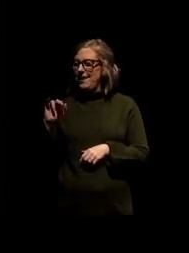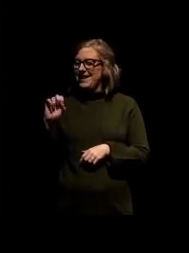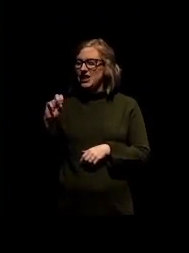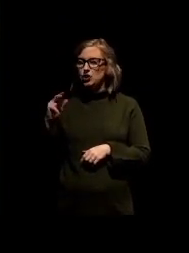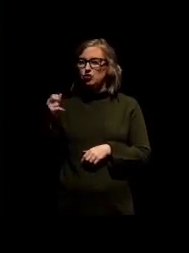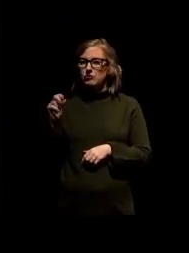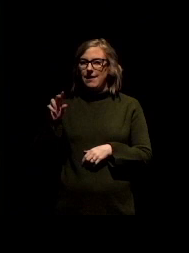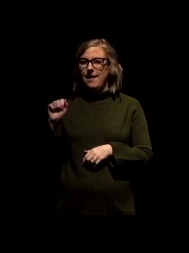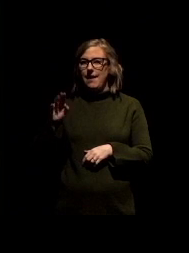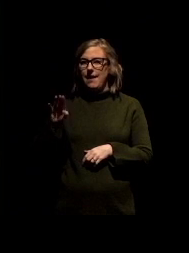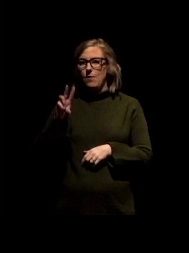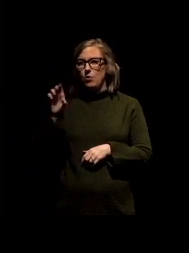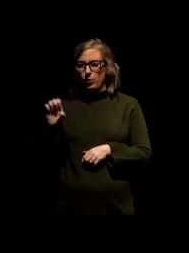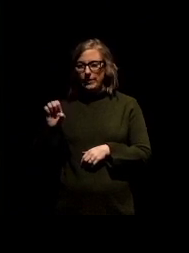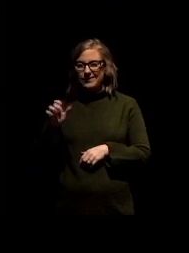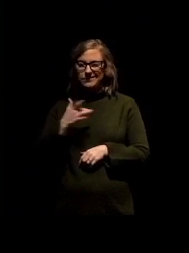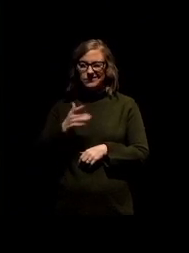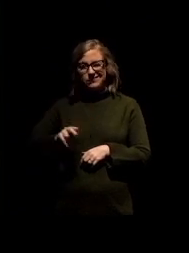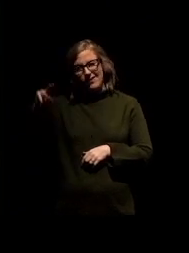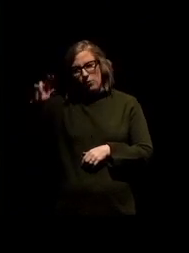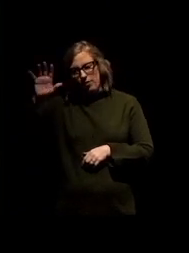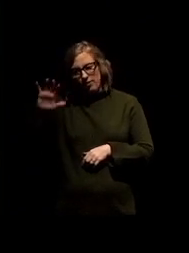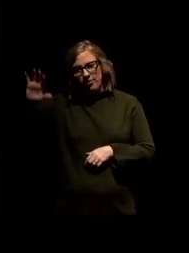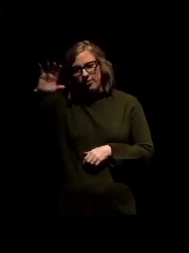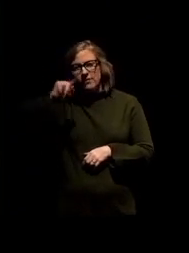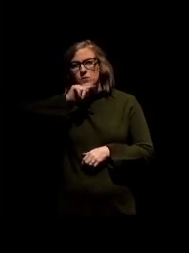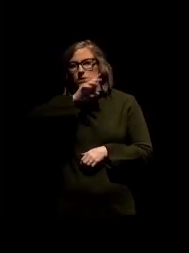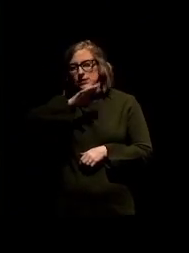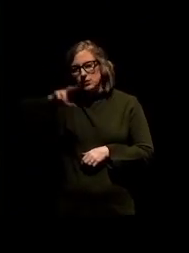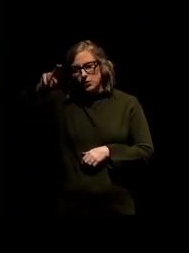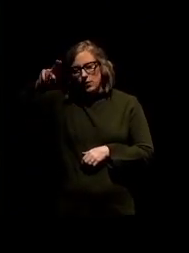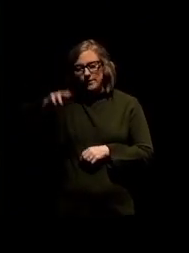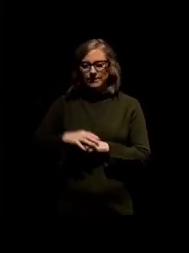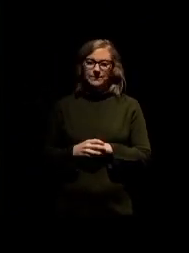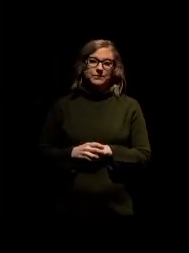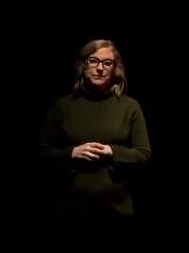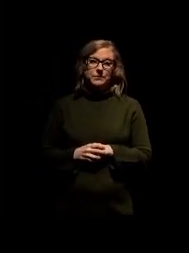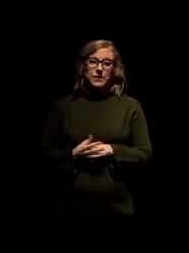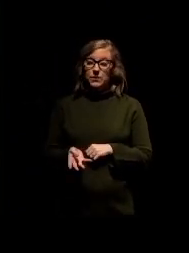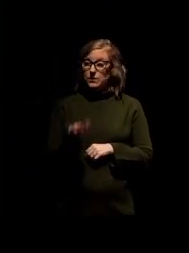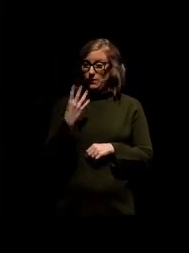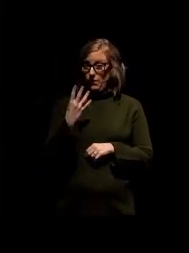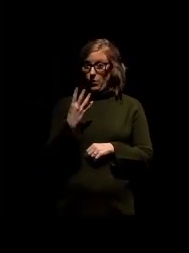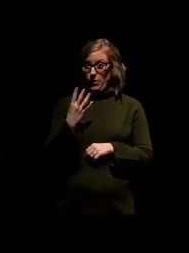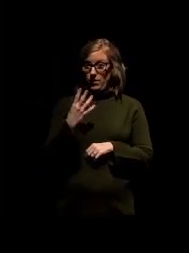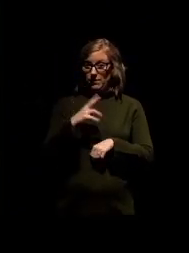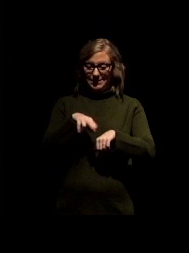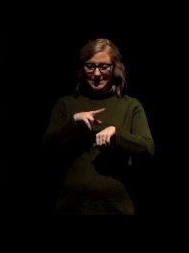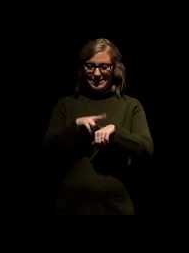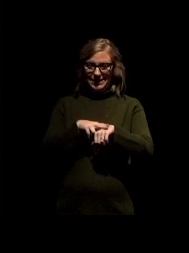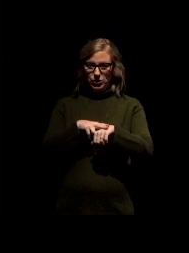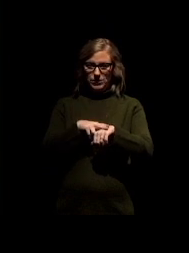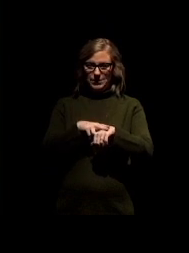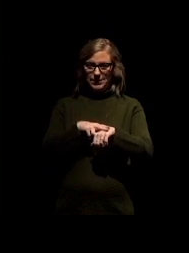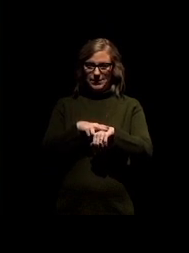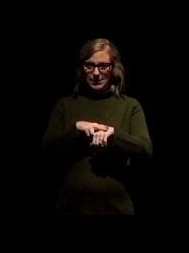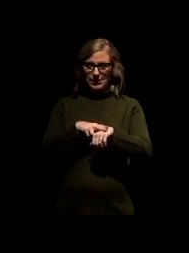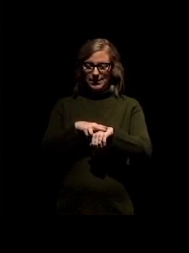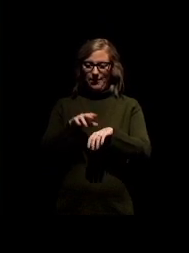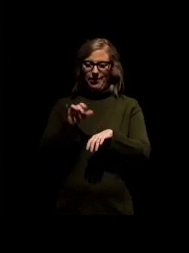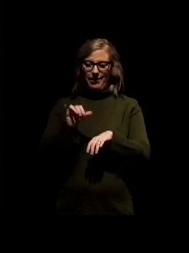are situated to the north of the Twin Cities. There's four tribal nations that are just situated to